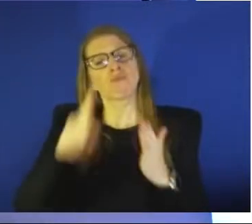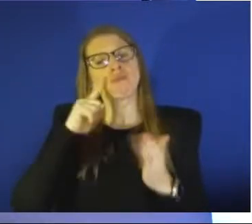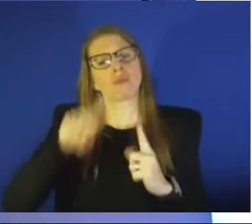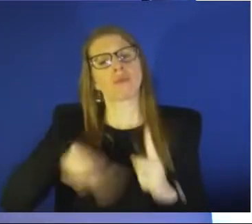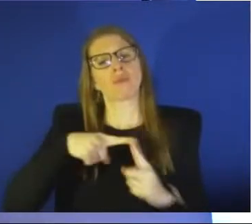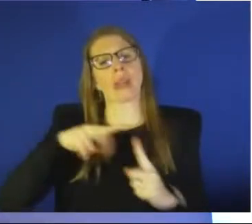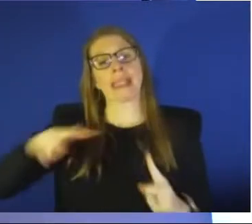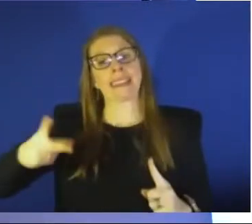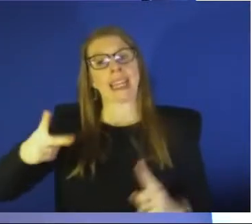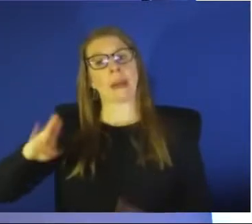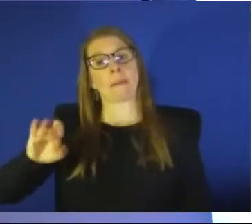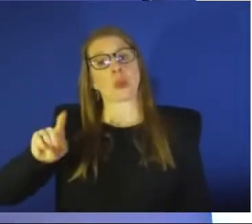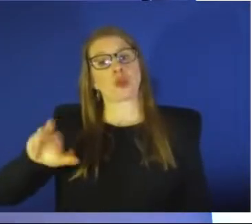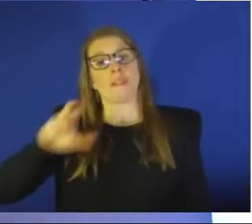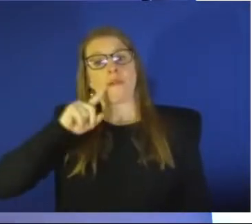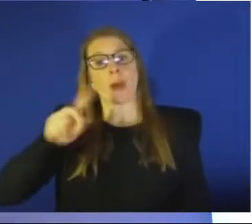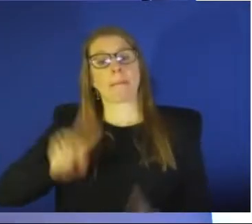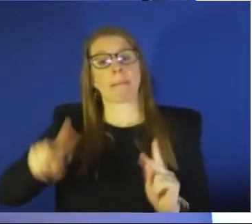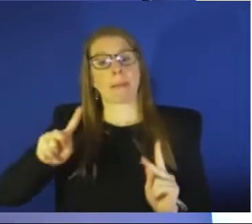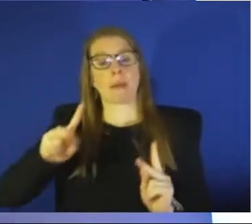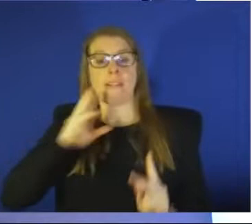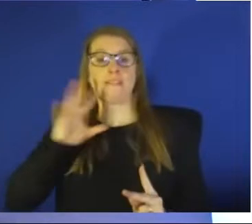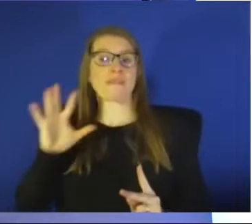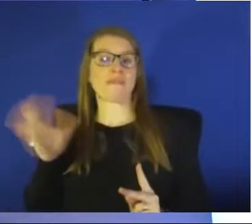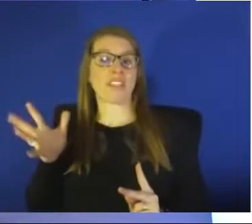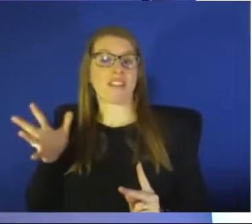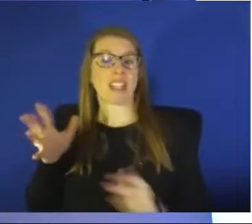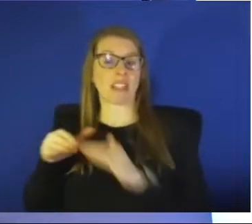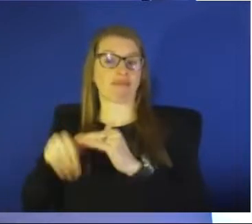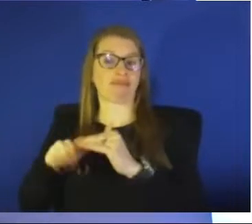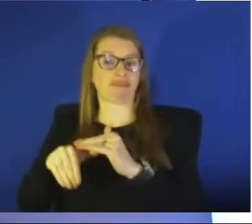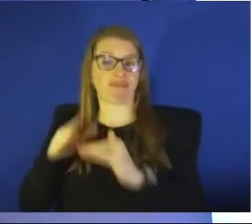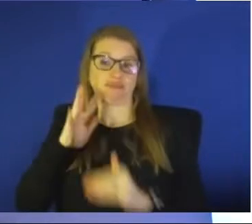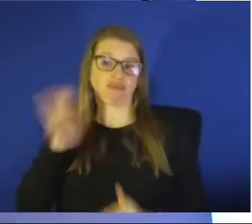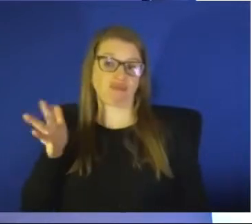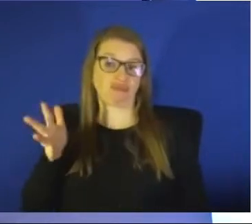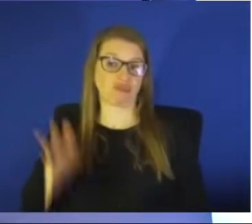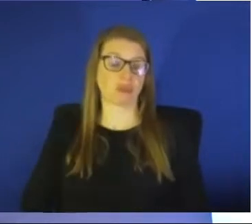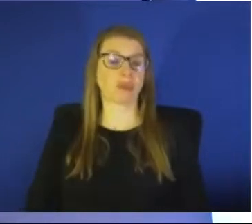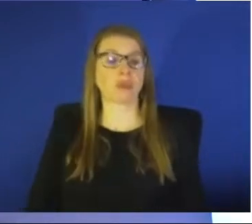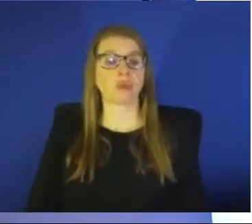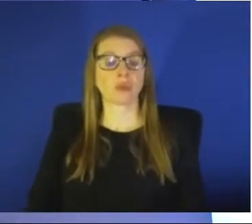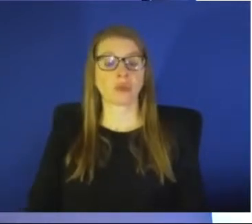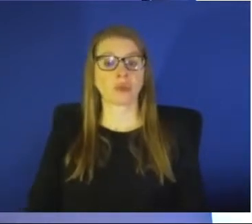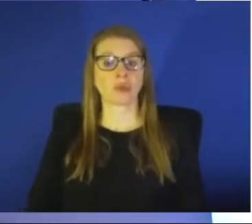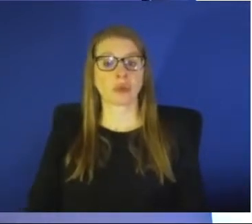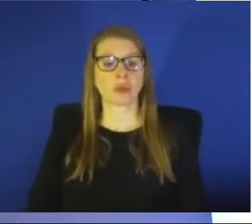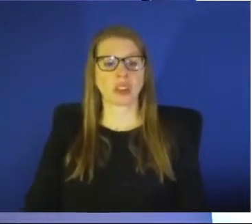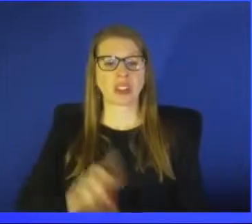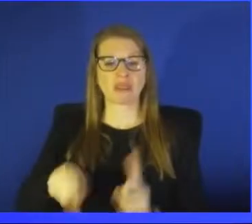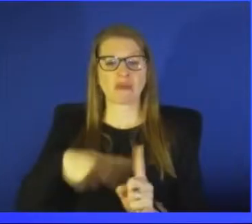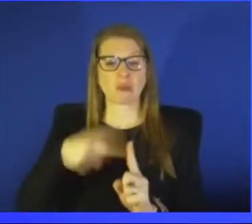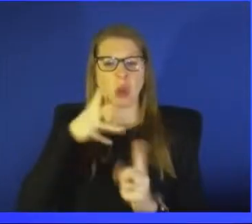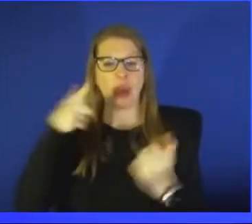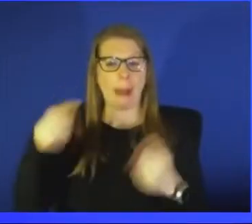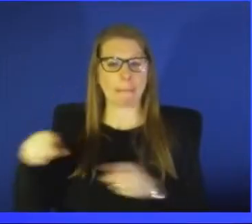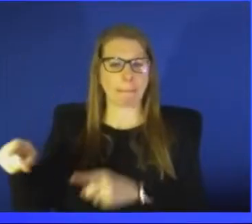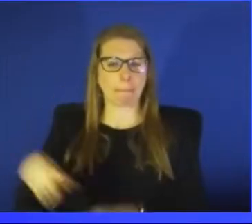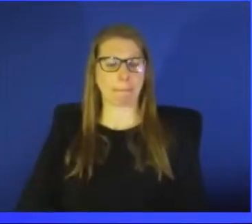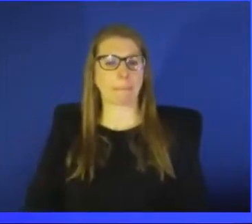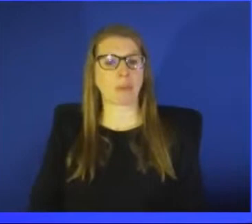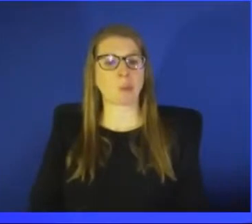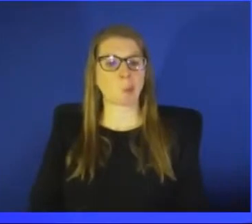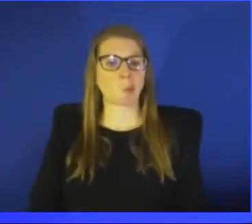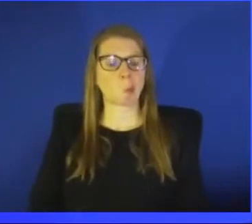shot for people who are 50 and younger than 50? I mean, when is that going to be allowed? I think just